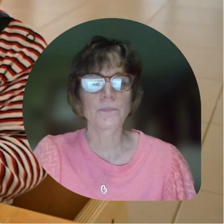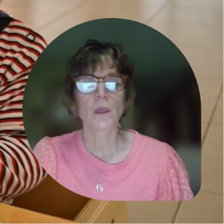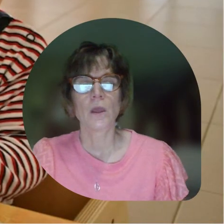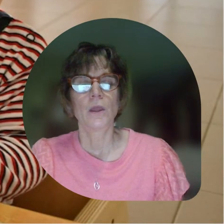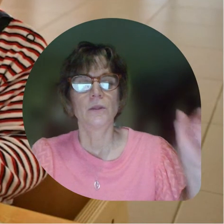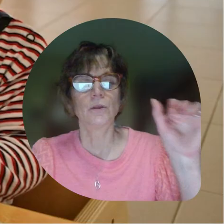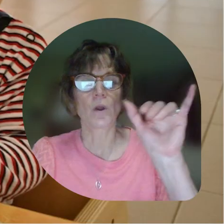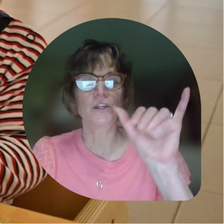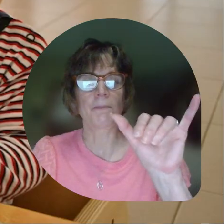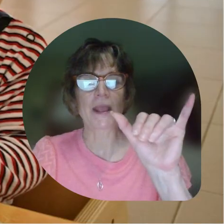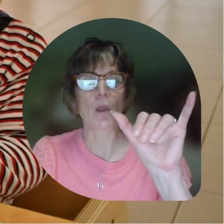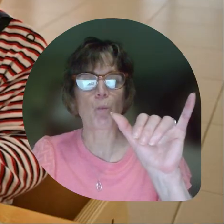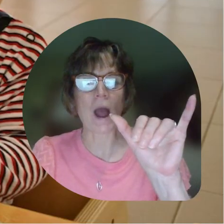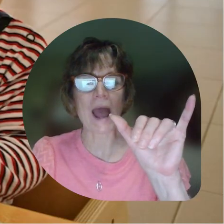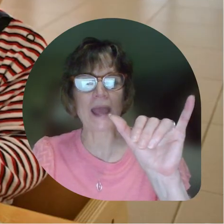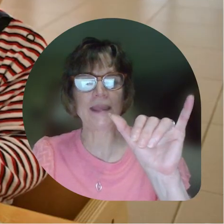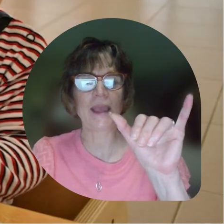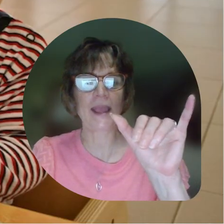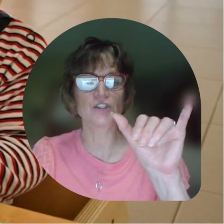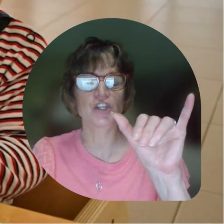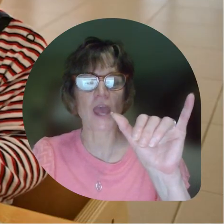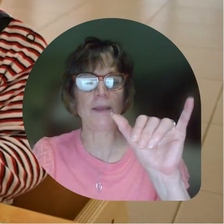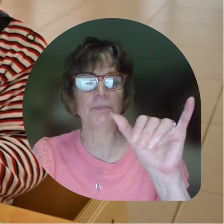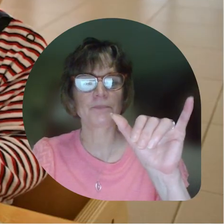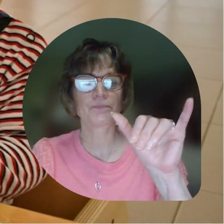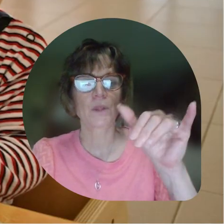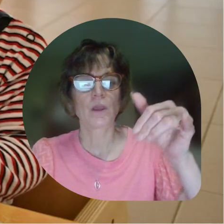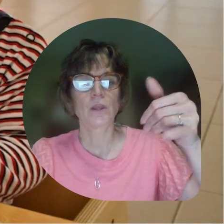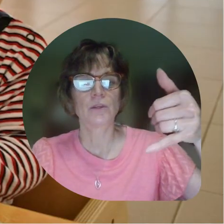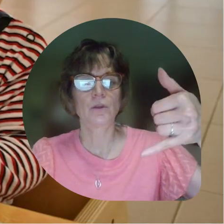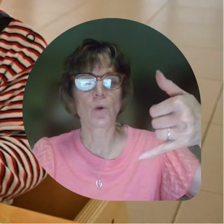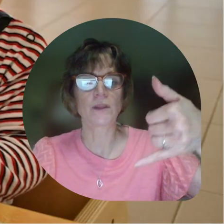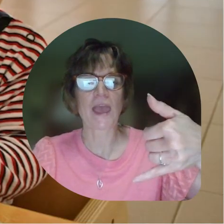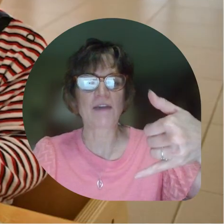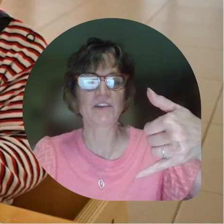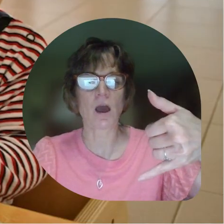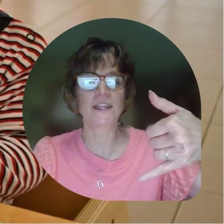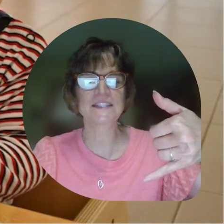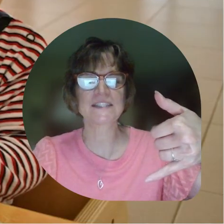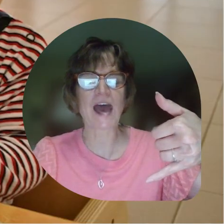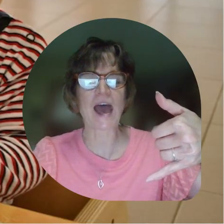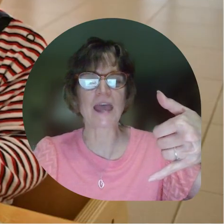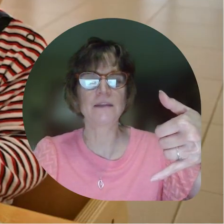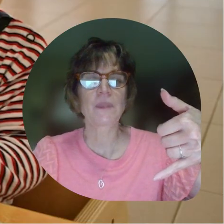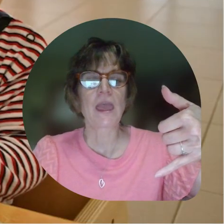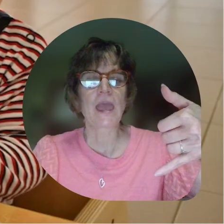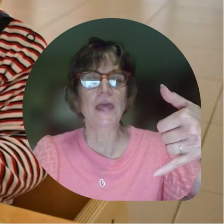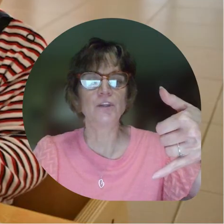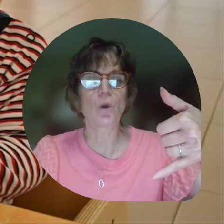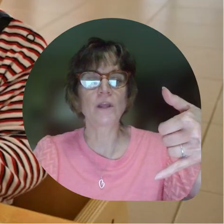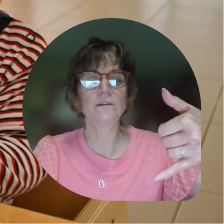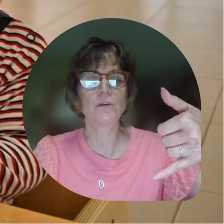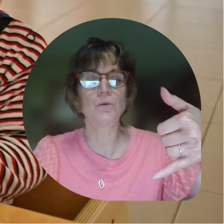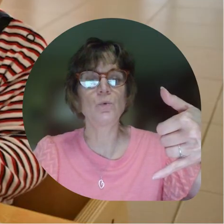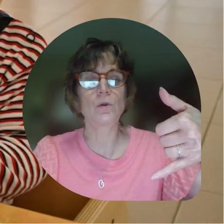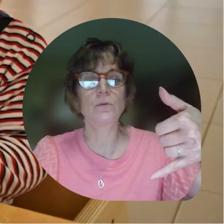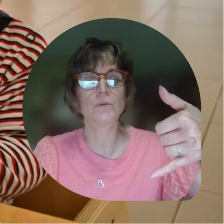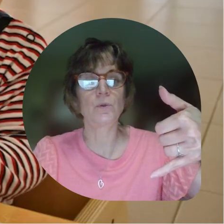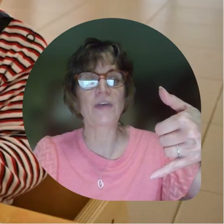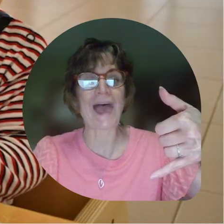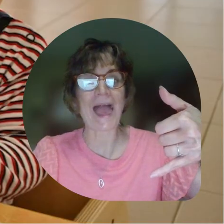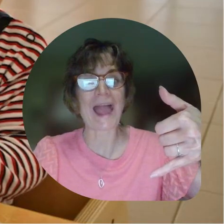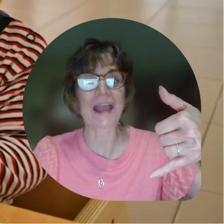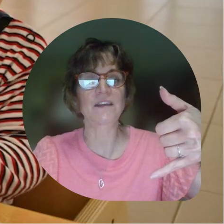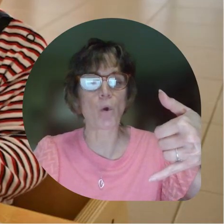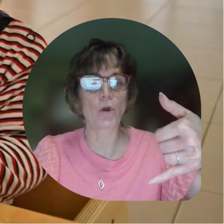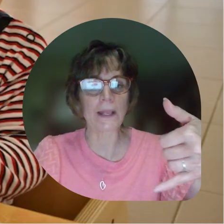Pour. You're going to make a Y hand shape. You're going to have it on its side. And you're going to do